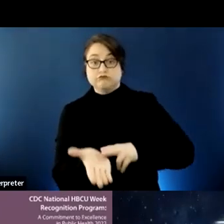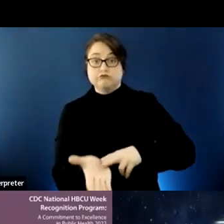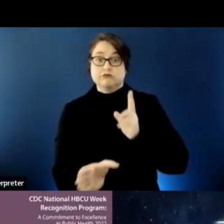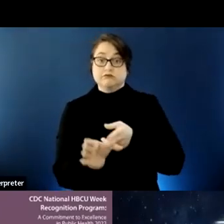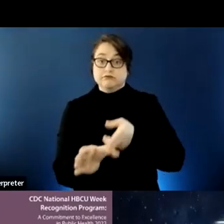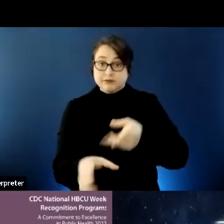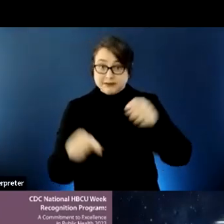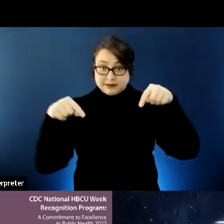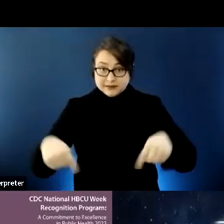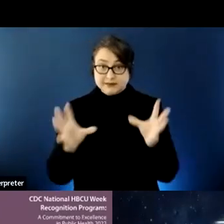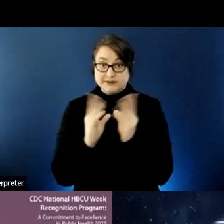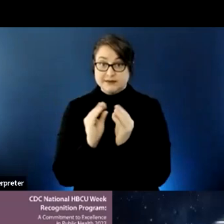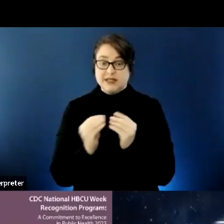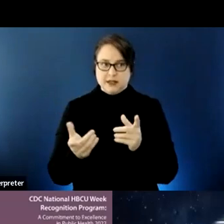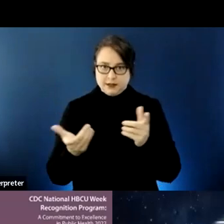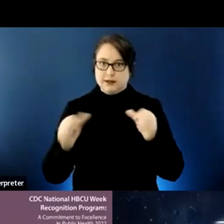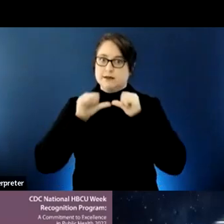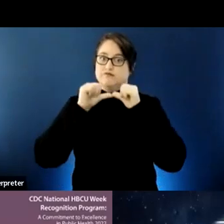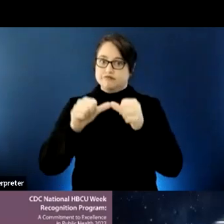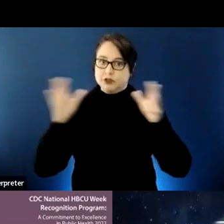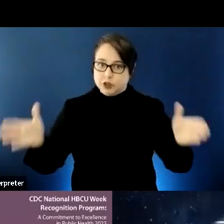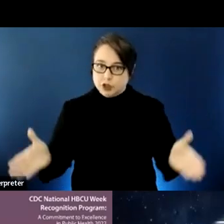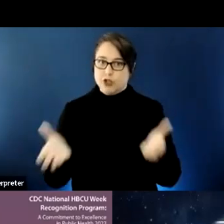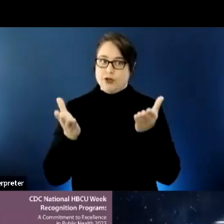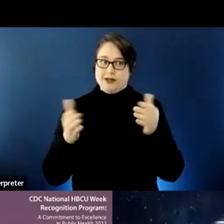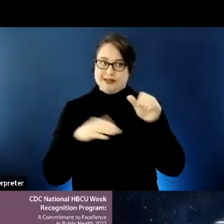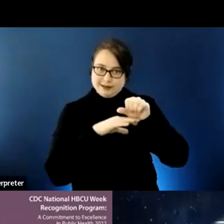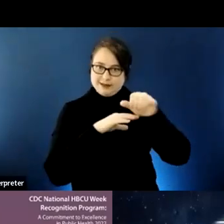and send those links, those pathways with the CDC.